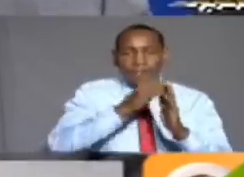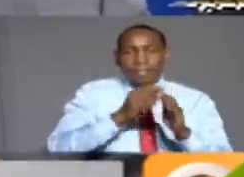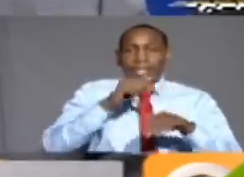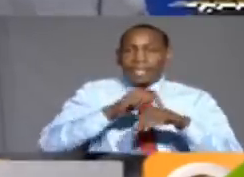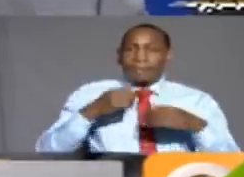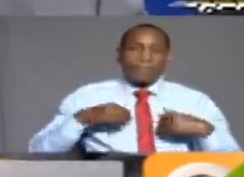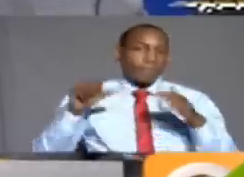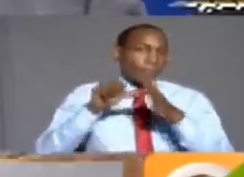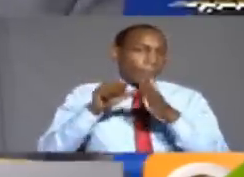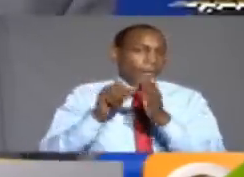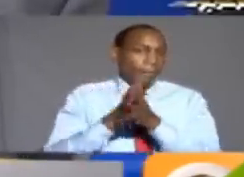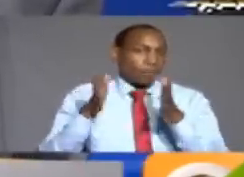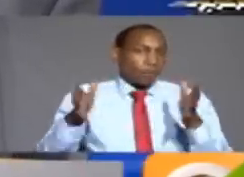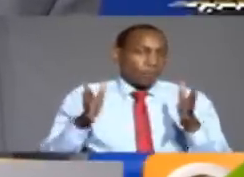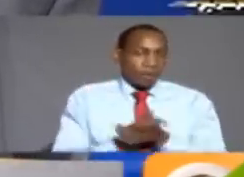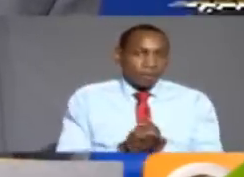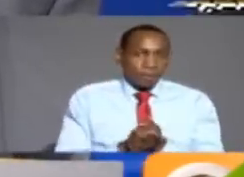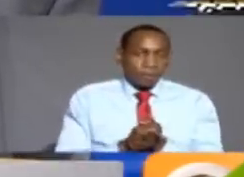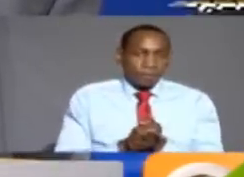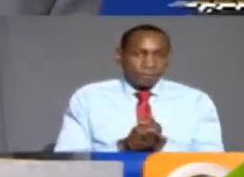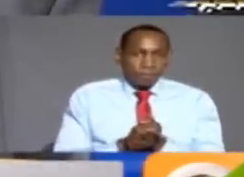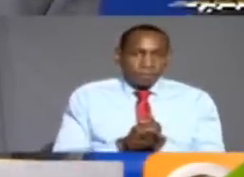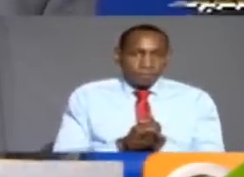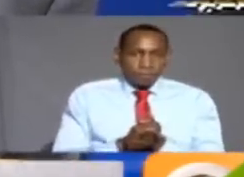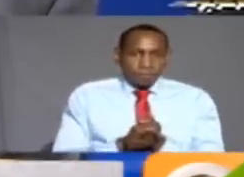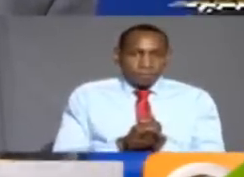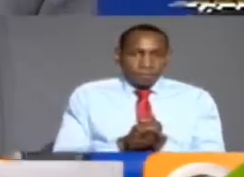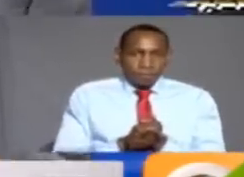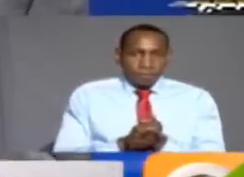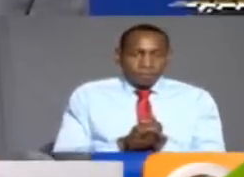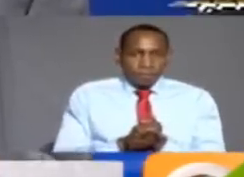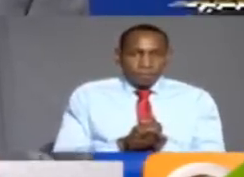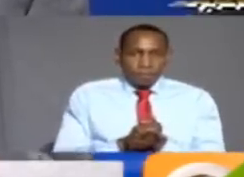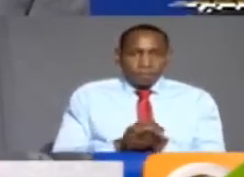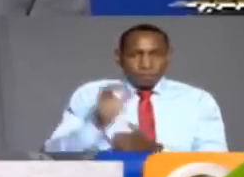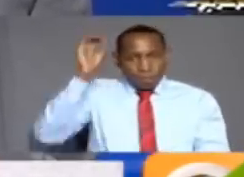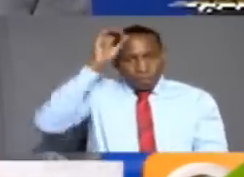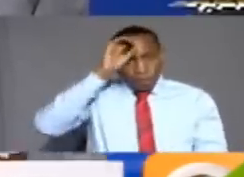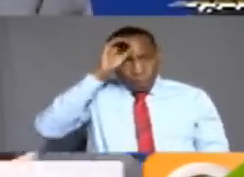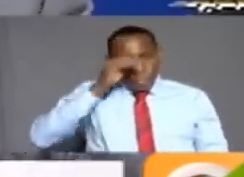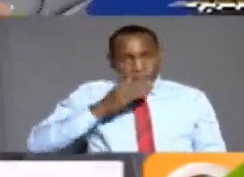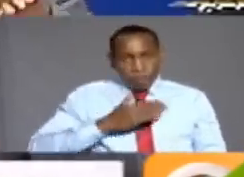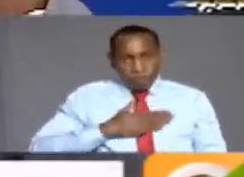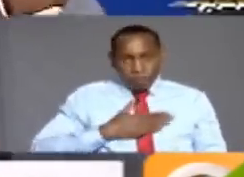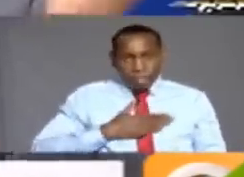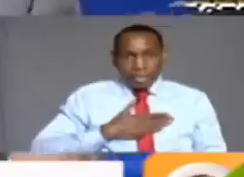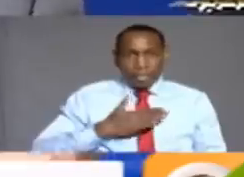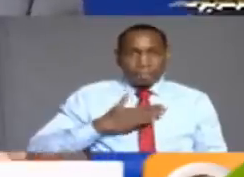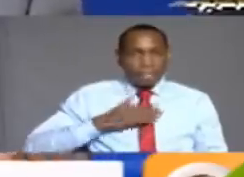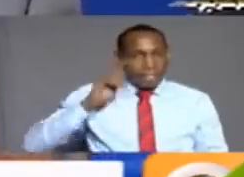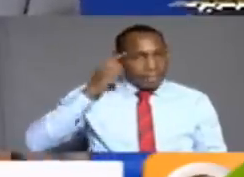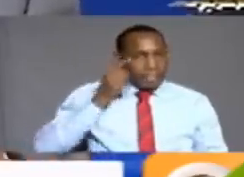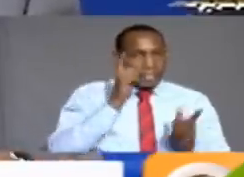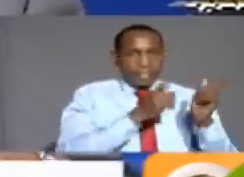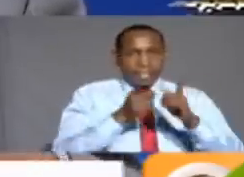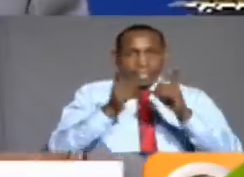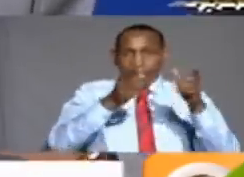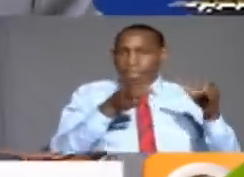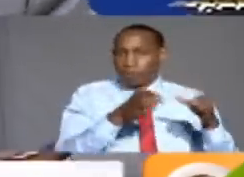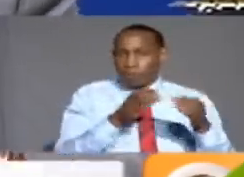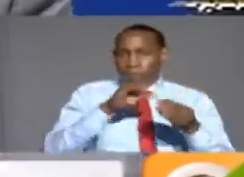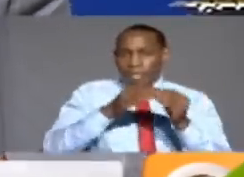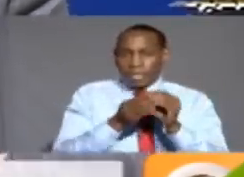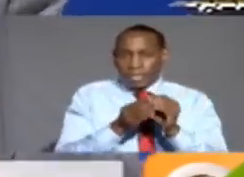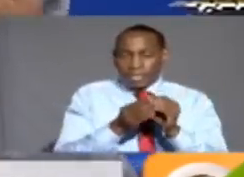issues is a problem for me. As a matter of fact, in my opinion, I think that whole Tangatanga thing is creating